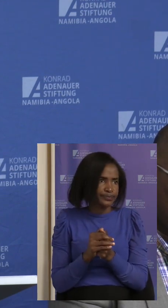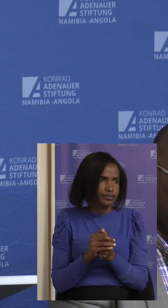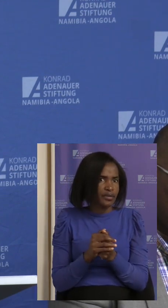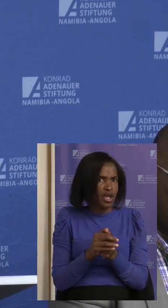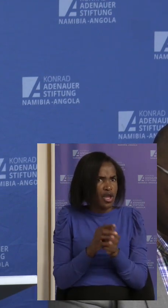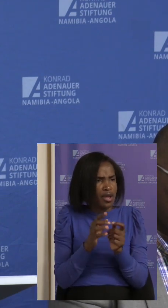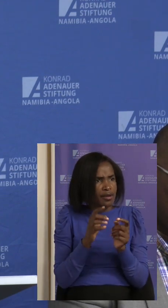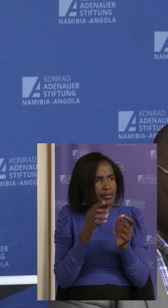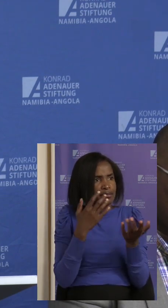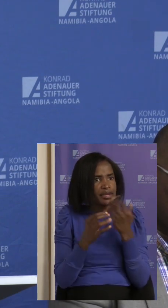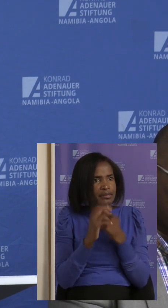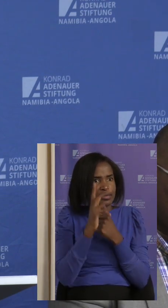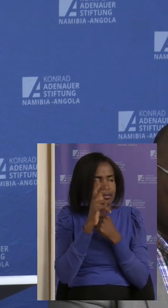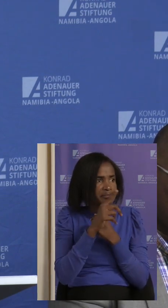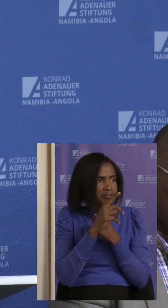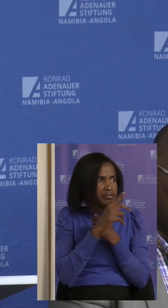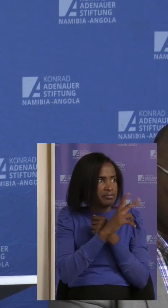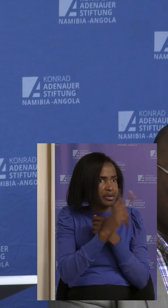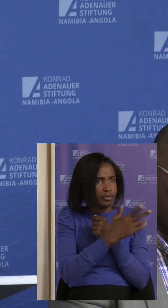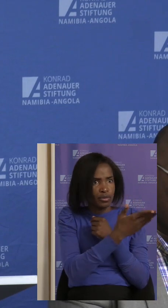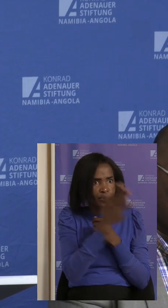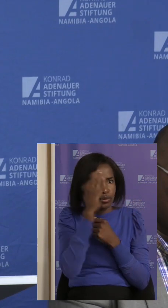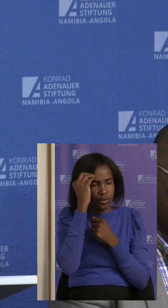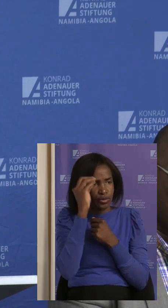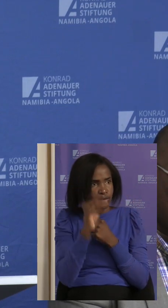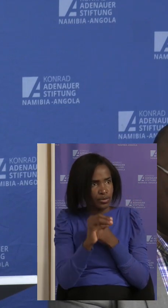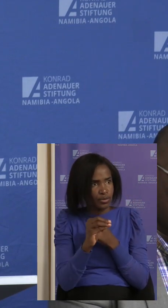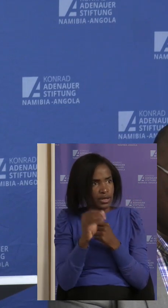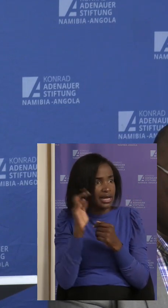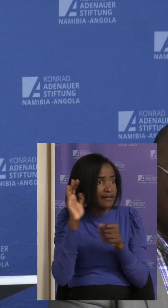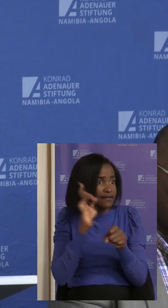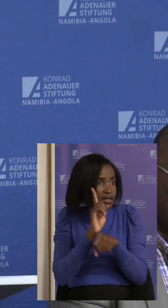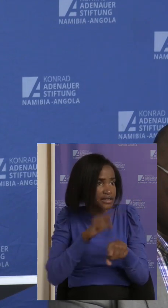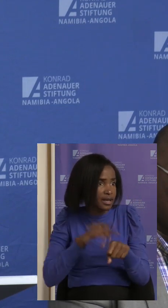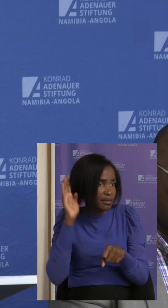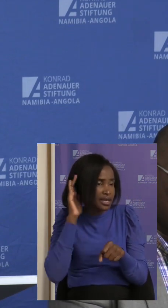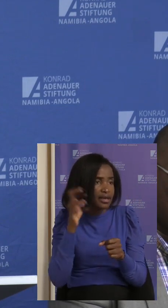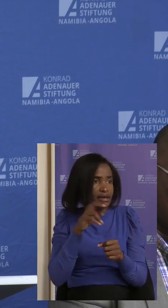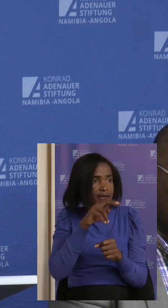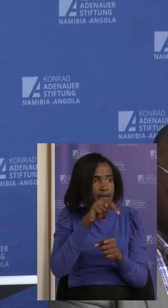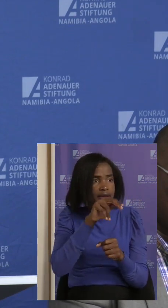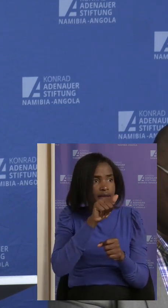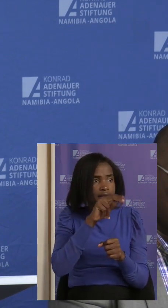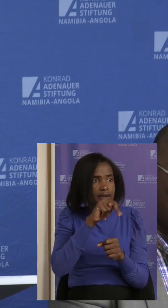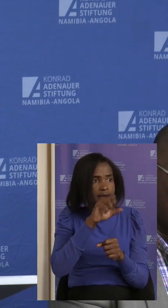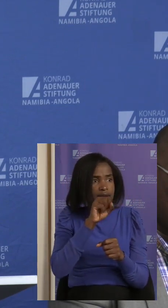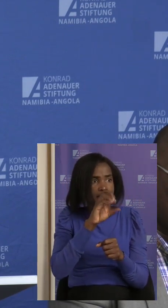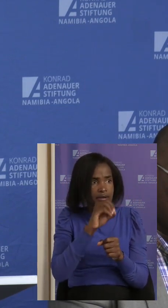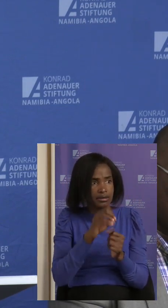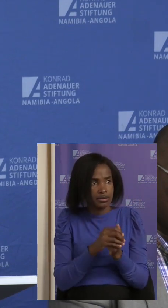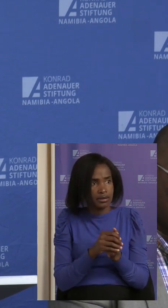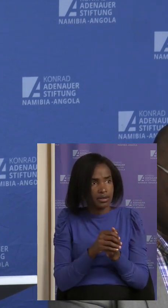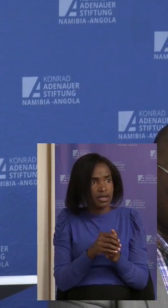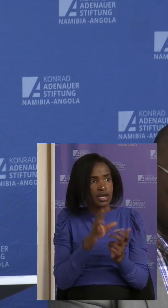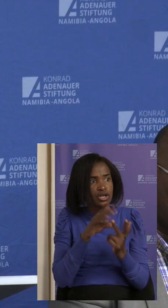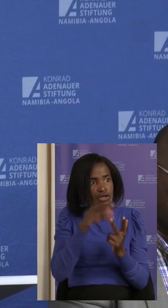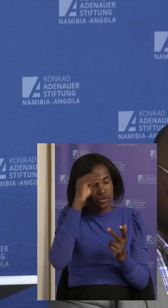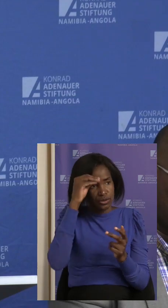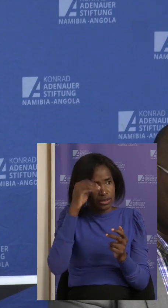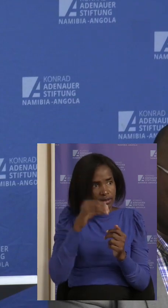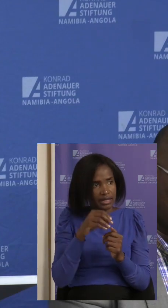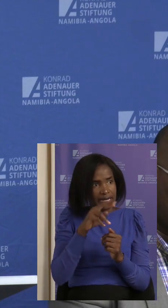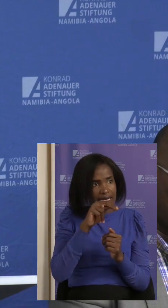of you that perhaps don't know and are hearing about NANSO for the first time, the Namibia National Students Organization, very popularly known